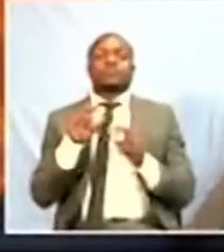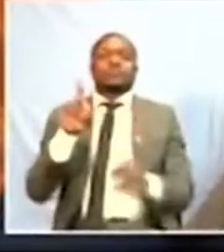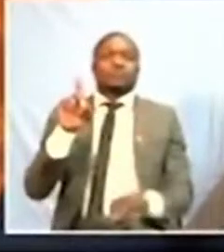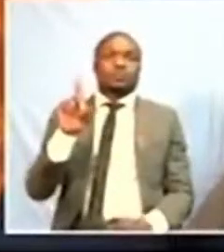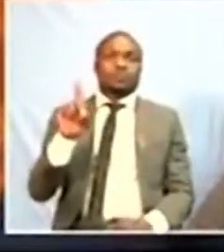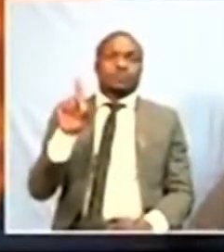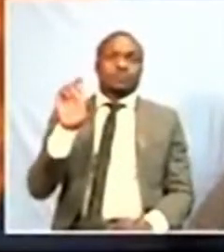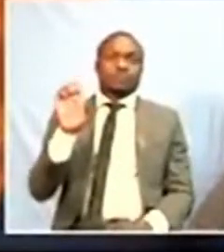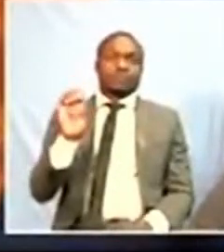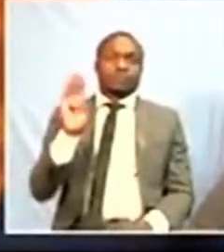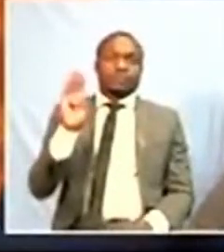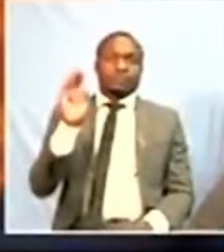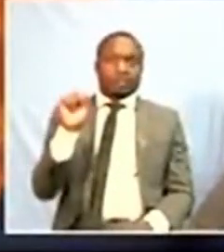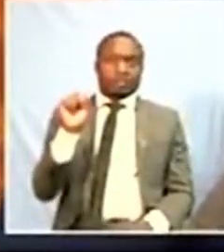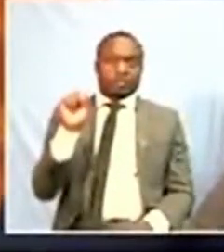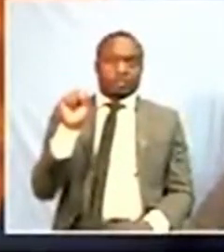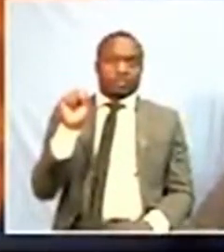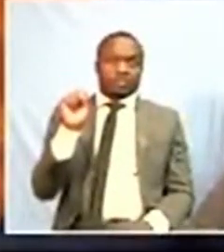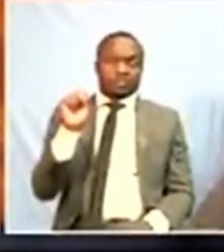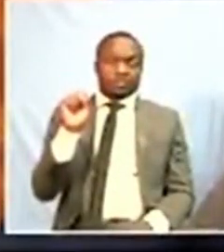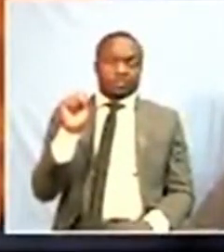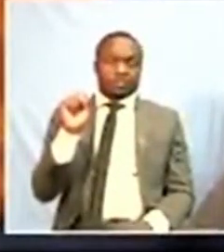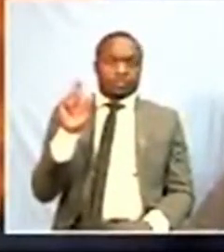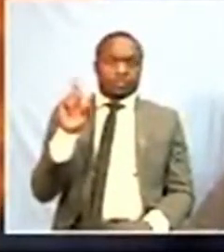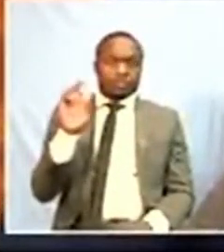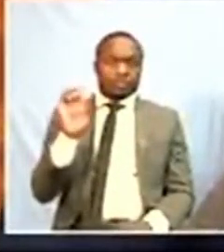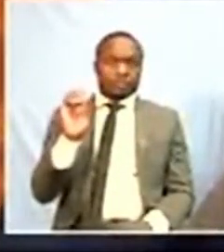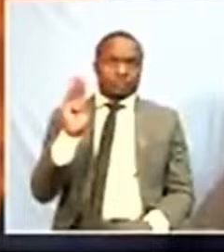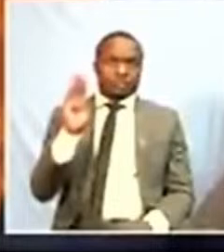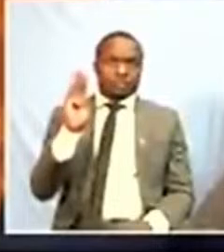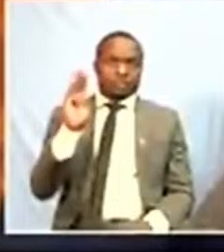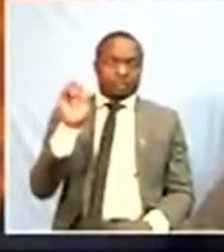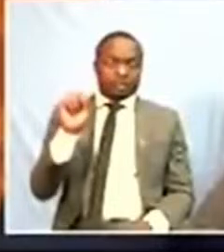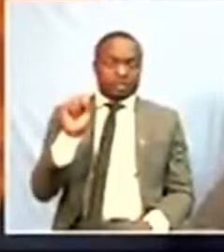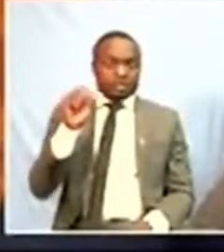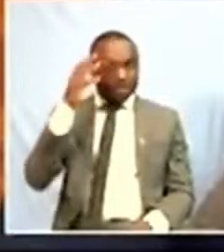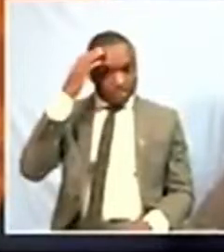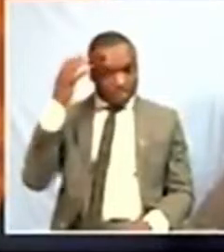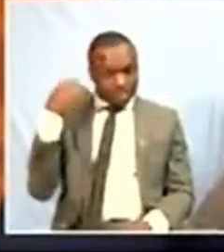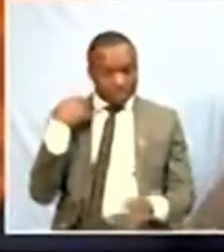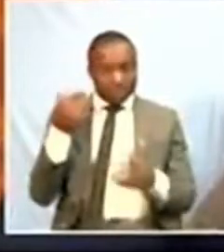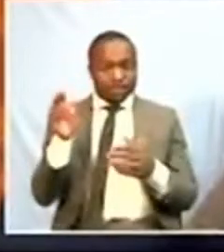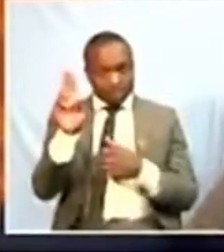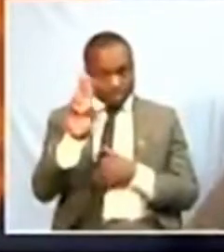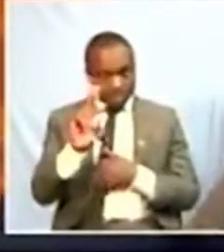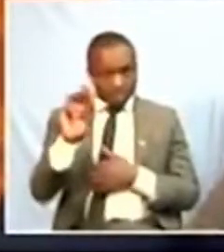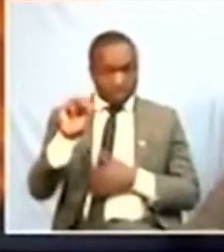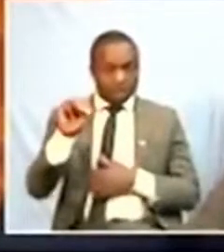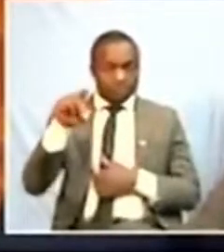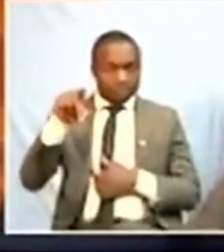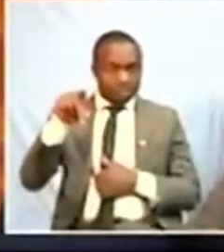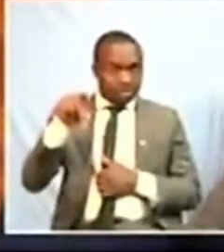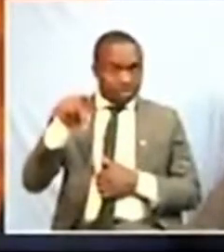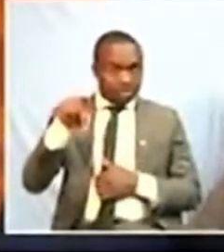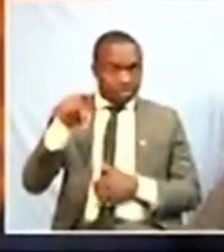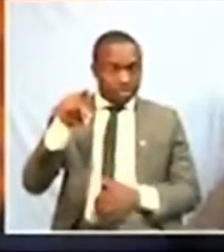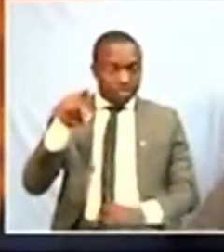office on the possibility of using MDF, because these materials are seasoned.